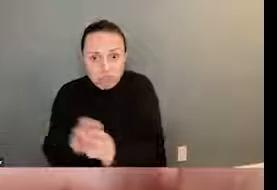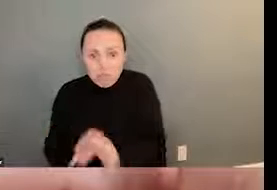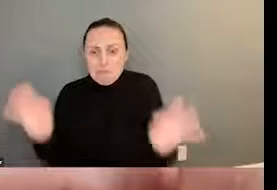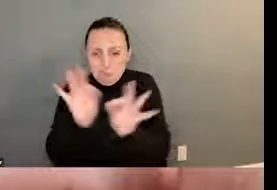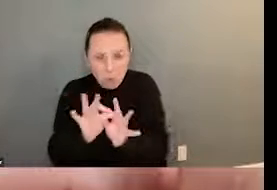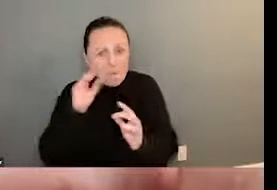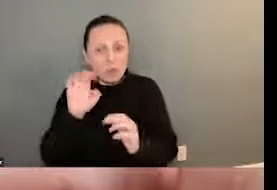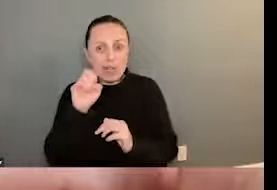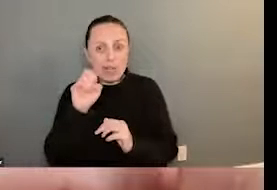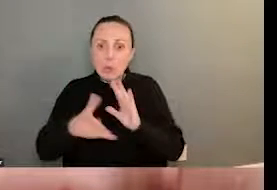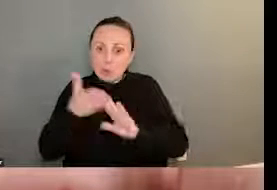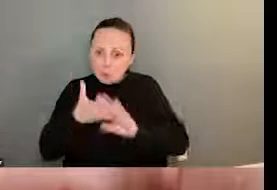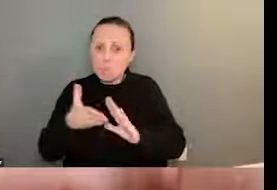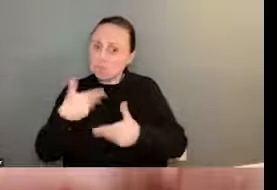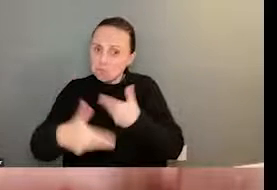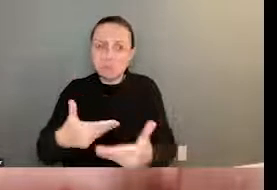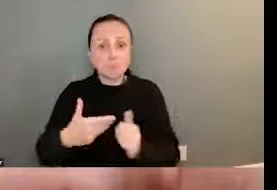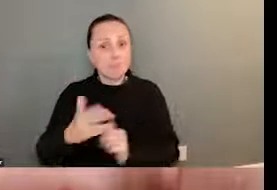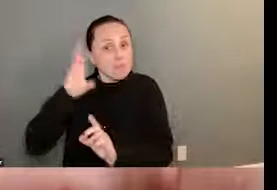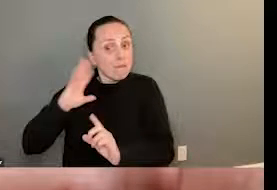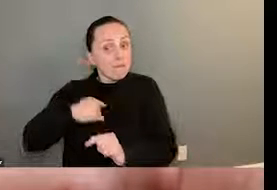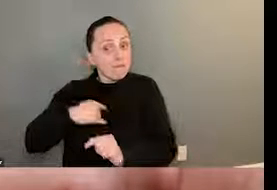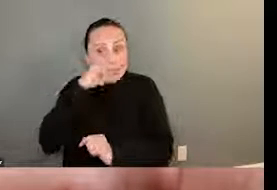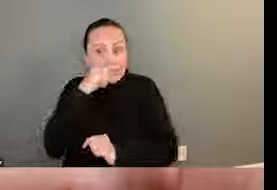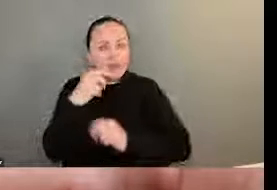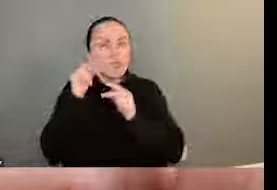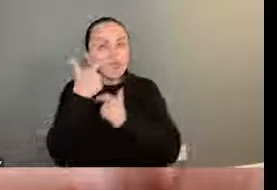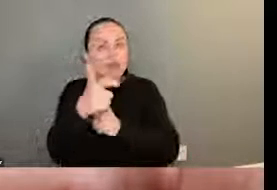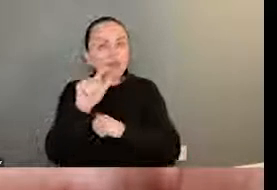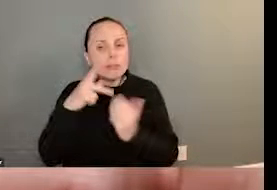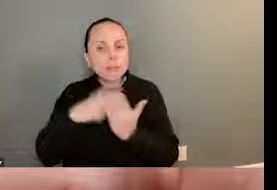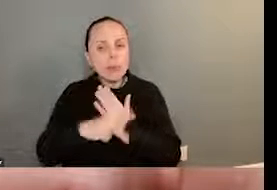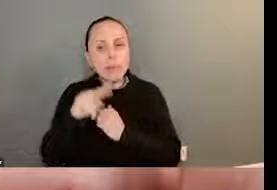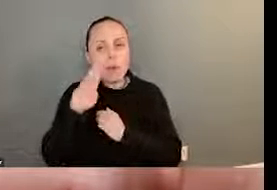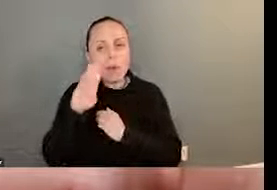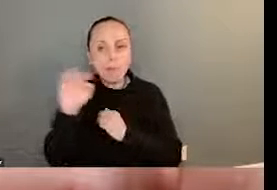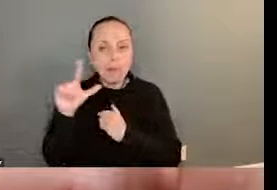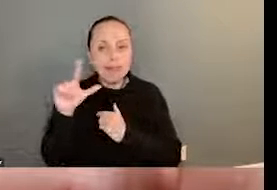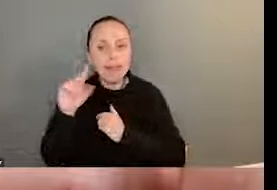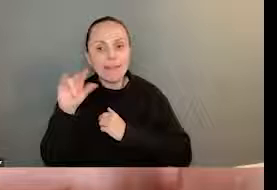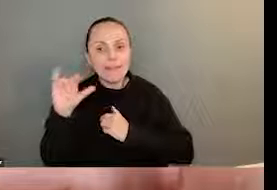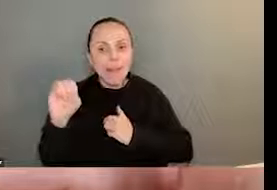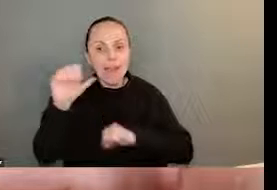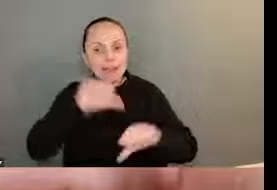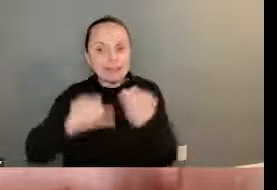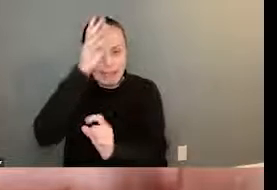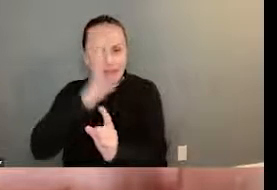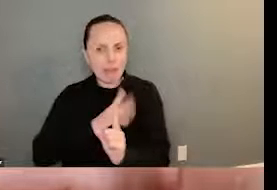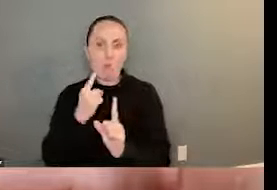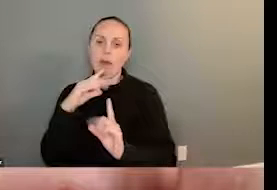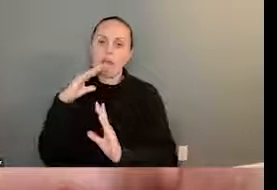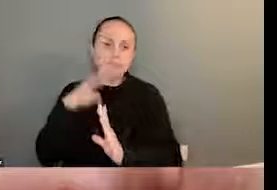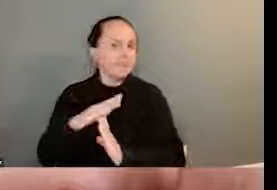function. When I was a kid, I would watch Bill Nye the Science Guy. And one of the best episodes